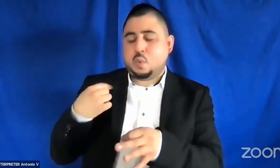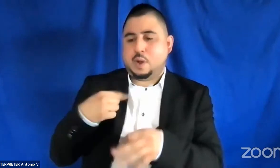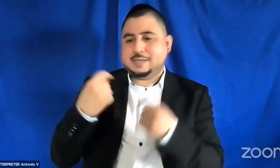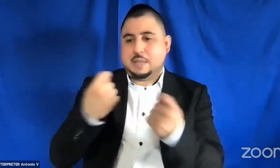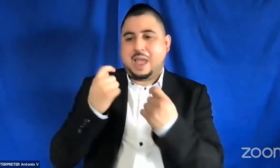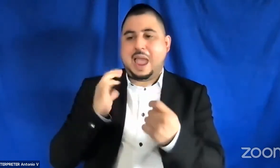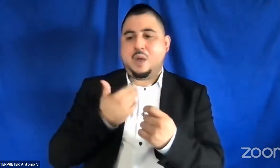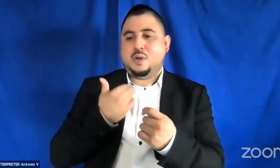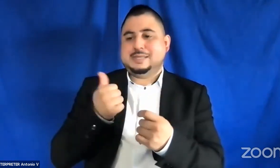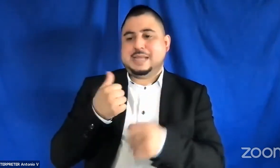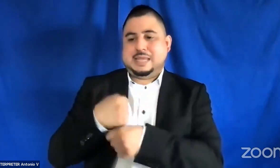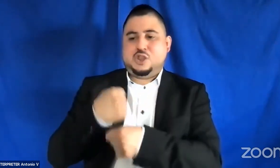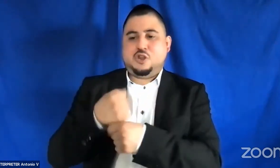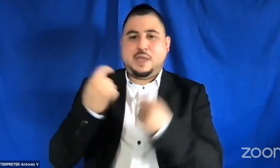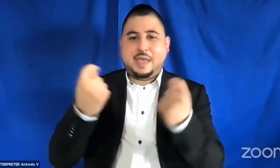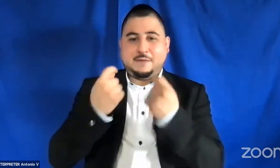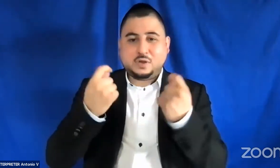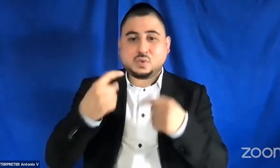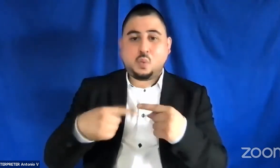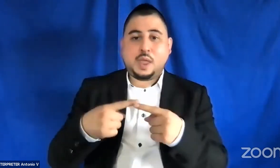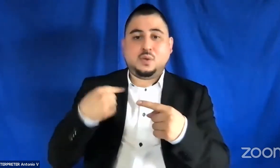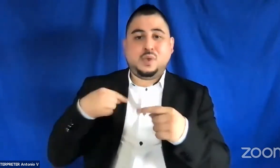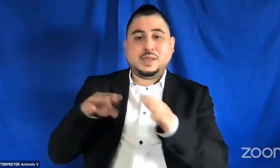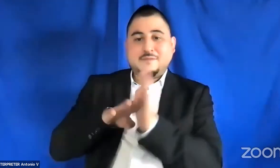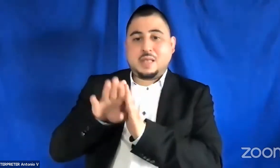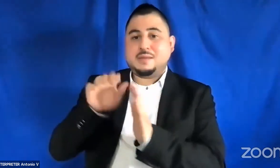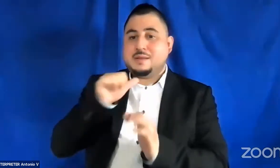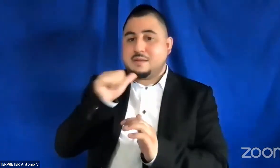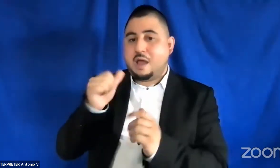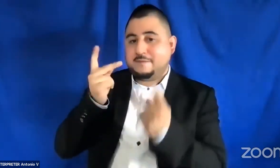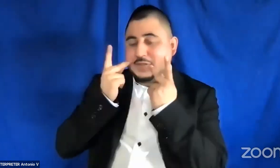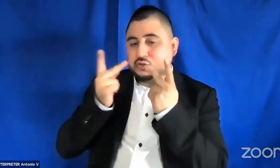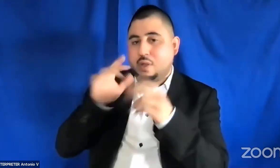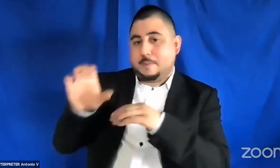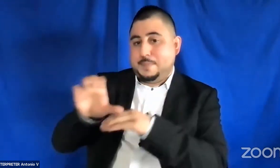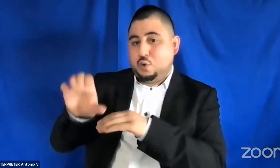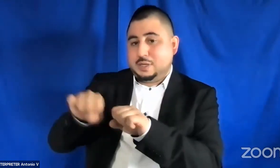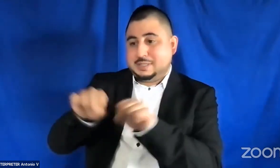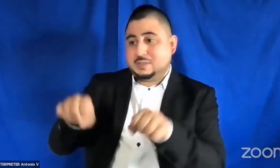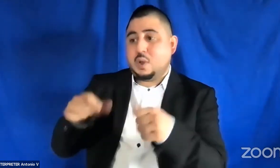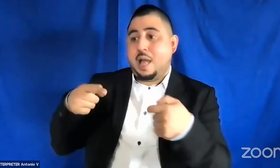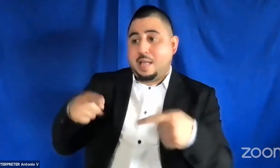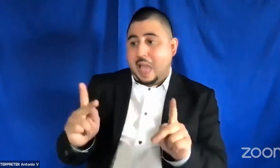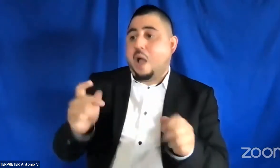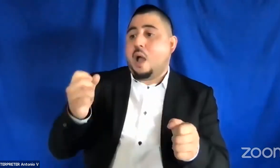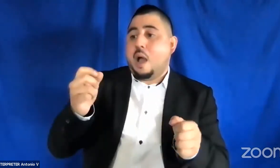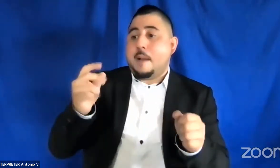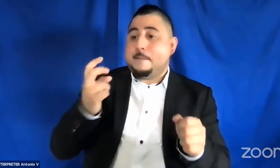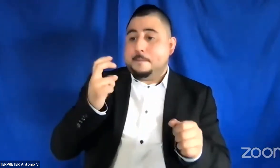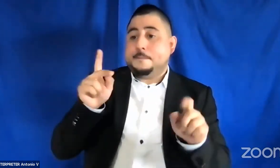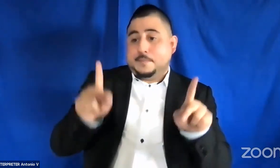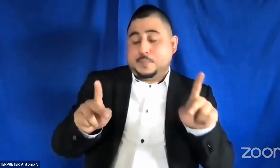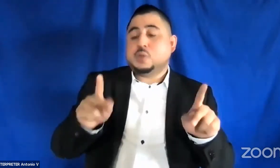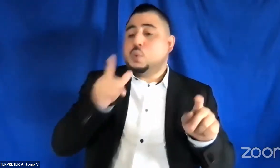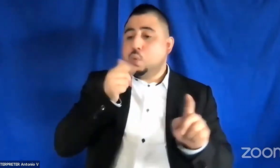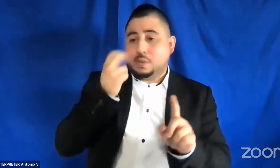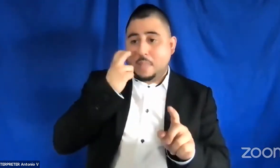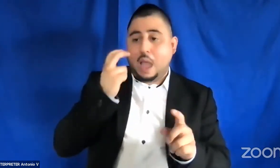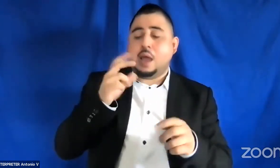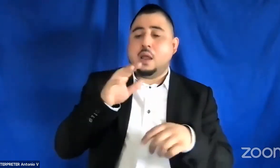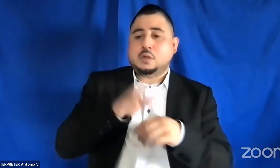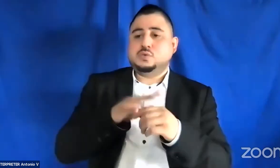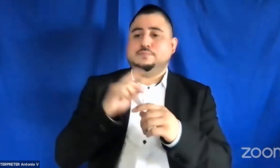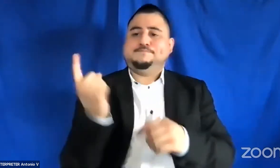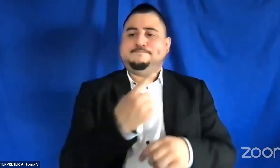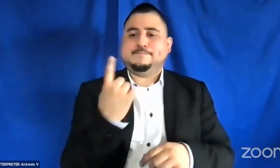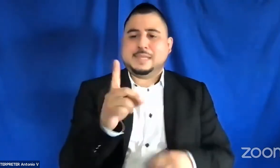our 10-year anniversary of when we developed non-visual interfaces that allowed a blind person to actually drive a car on the Daytona International Speedway.